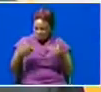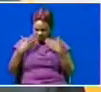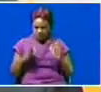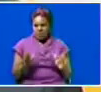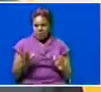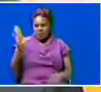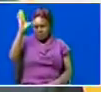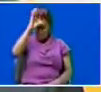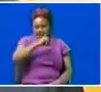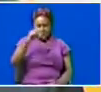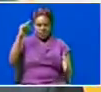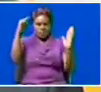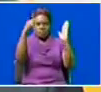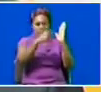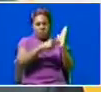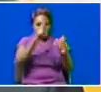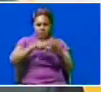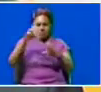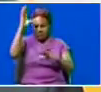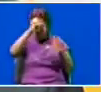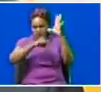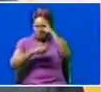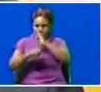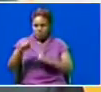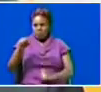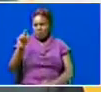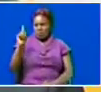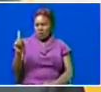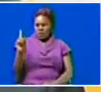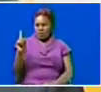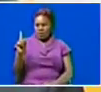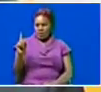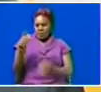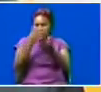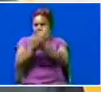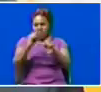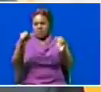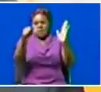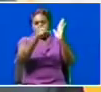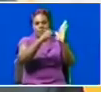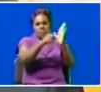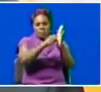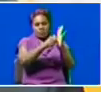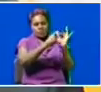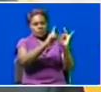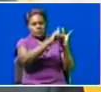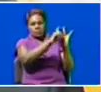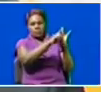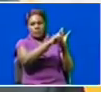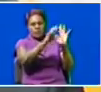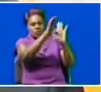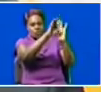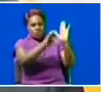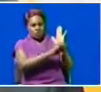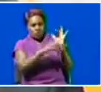We'll miss the point when we assume that, one, it is the presidency that is the problem, and two, that it is the